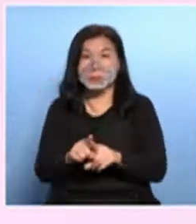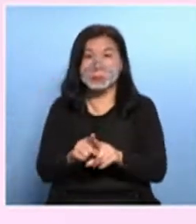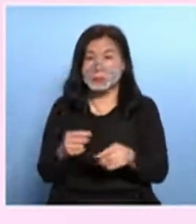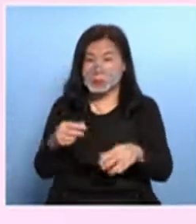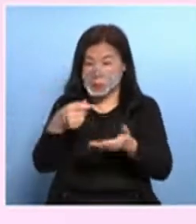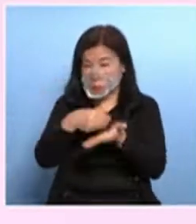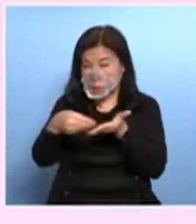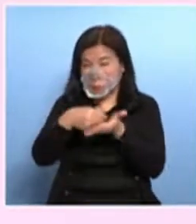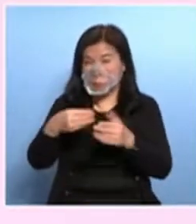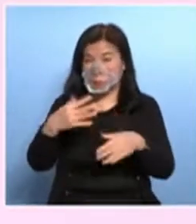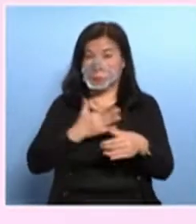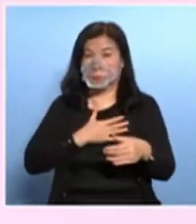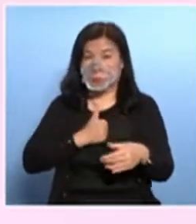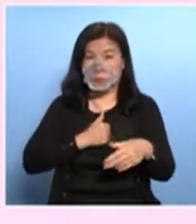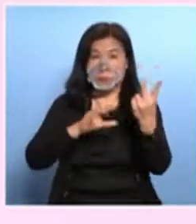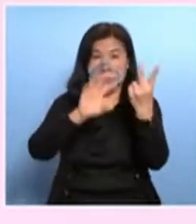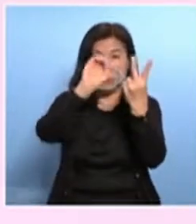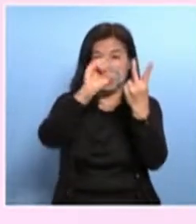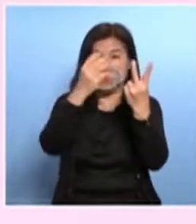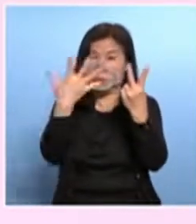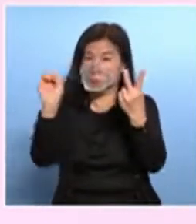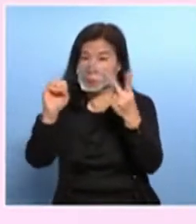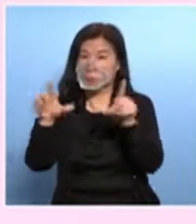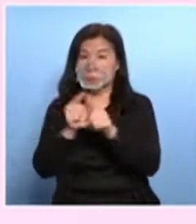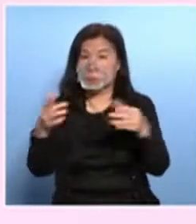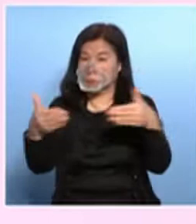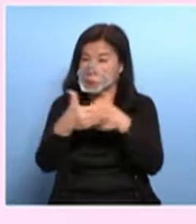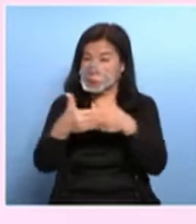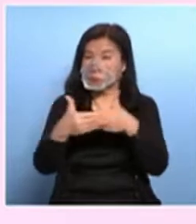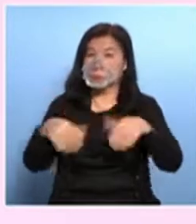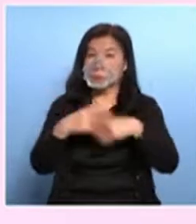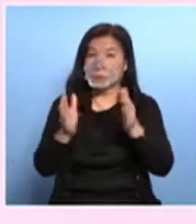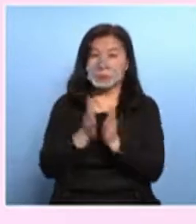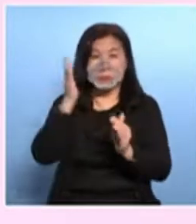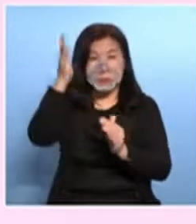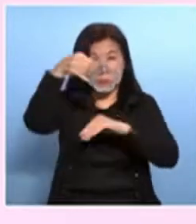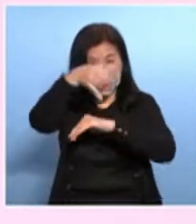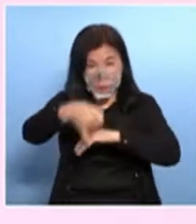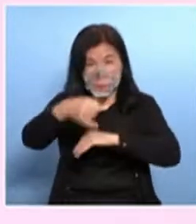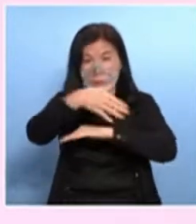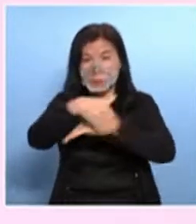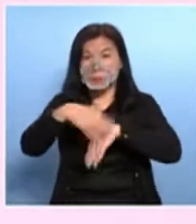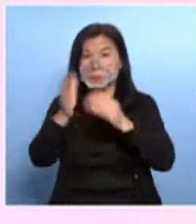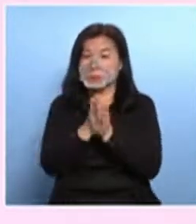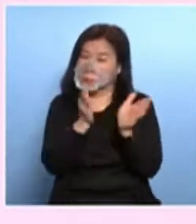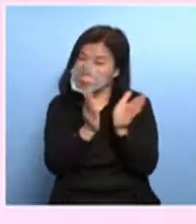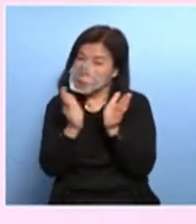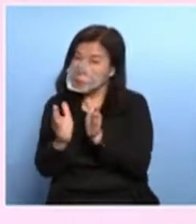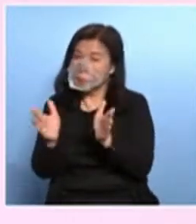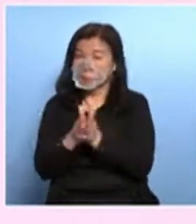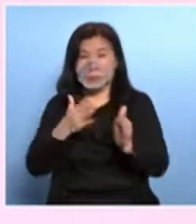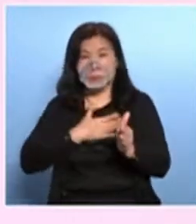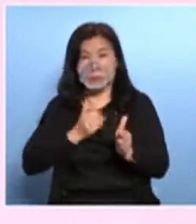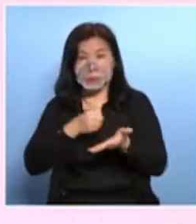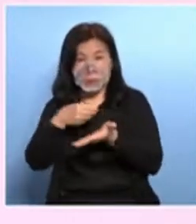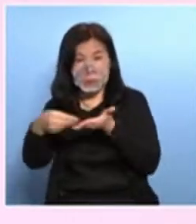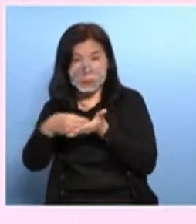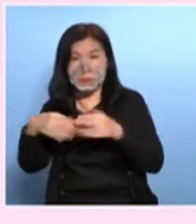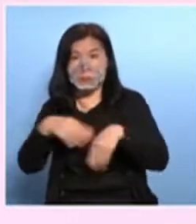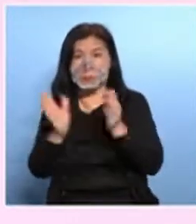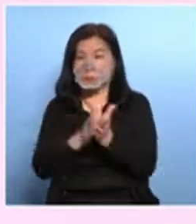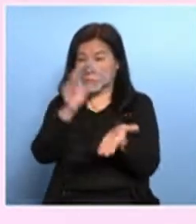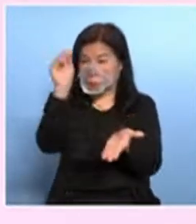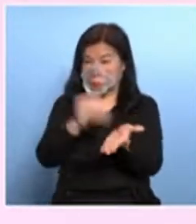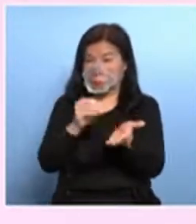strategy. Besides, the Transport Department has launched a traffic and transport strategy study to lay down the visions for Hong Kong's